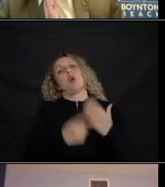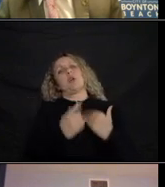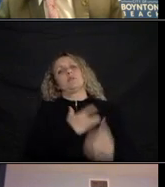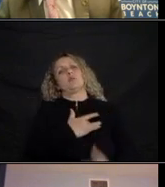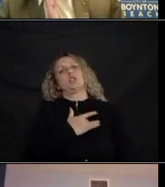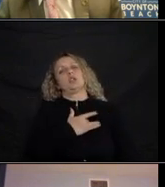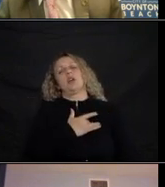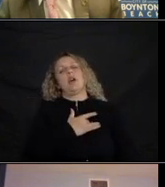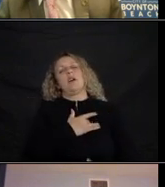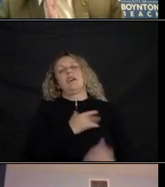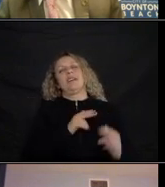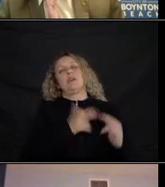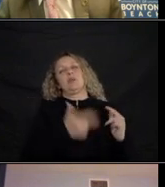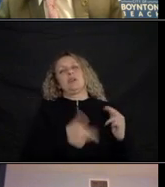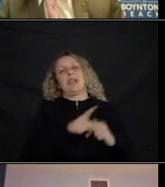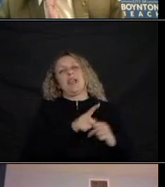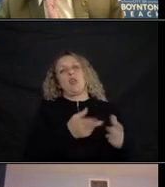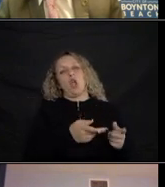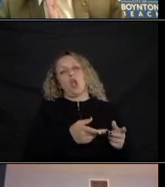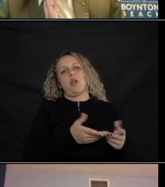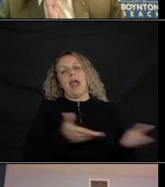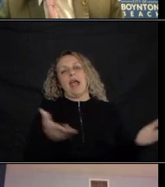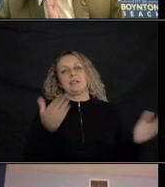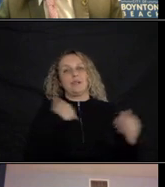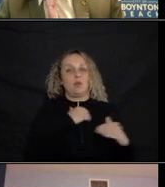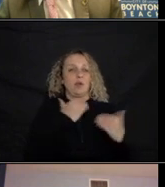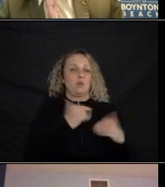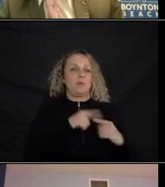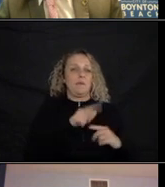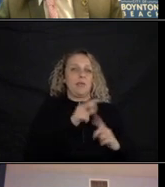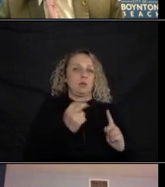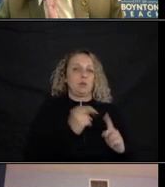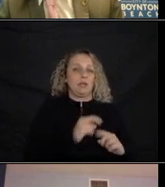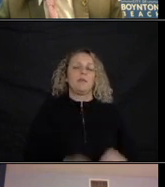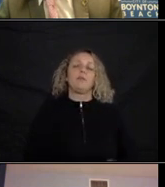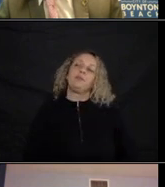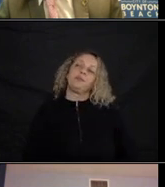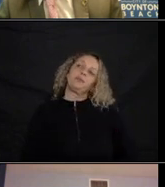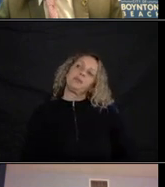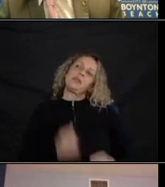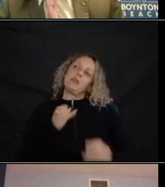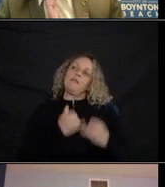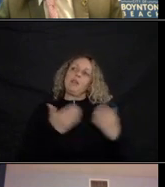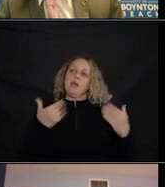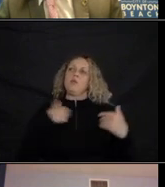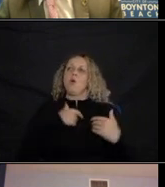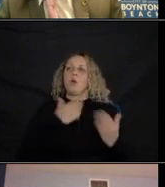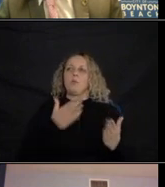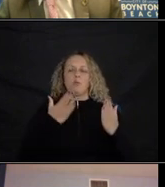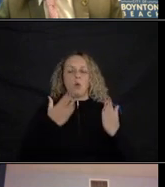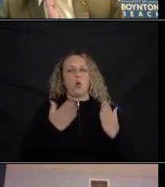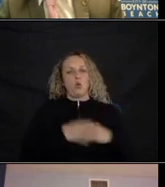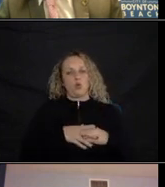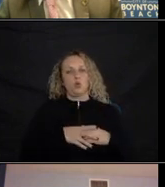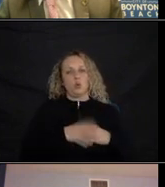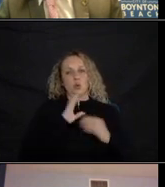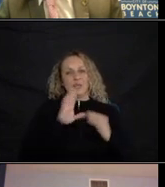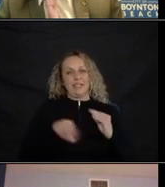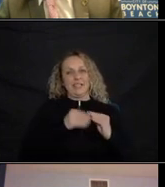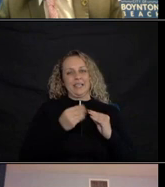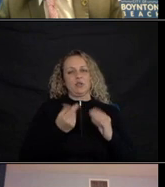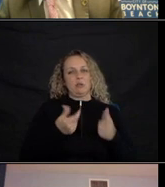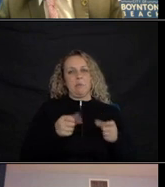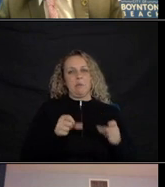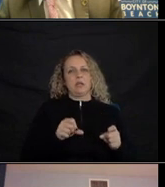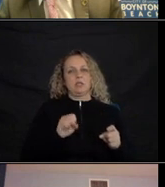appreciation in their asset. So we're not going to restrict them from that perspective. And then the final item that we had proposed, it was an additional